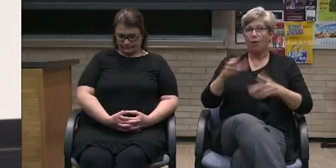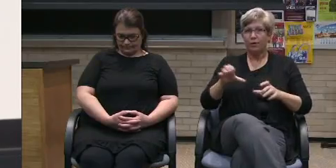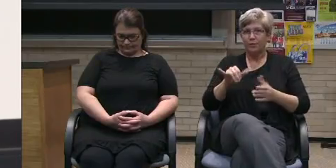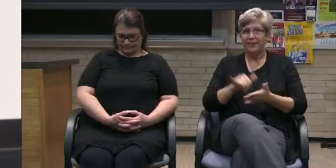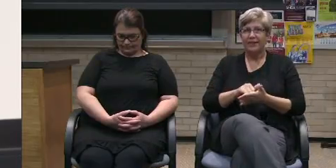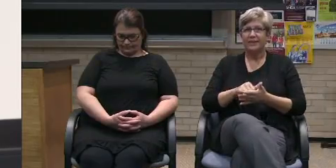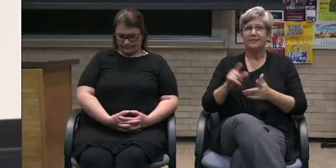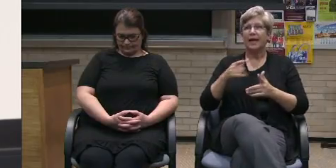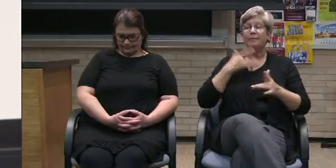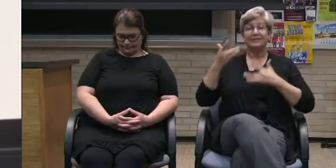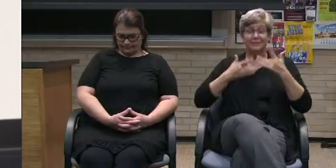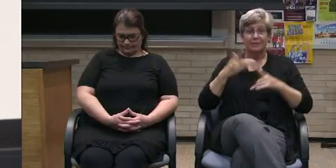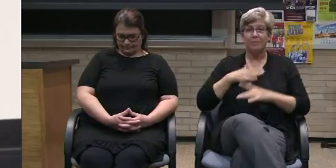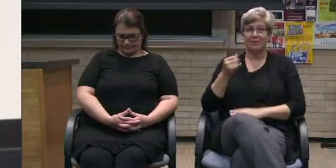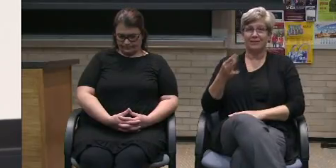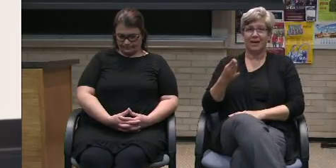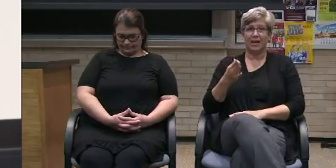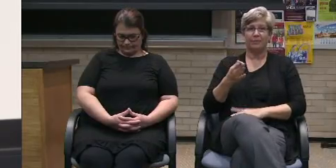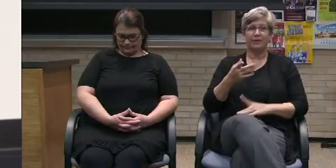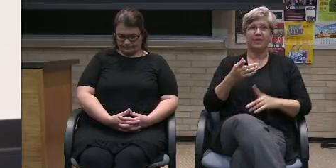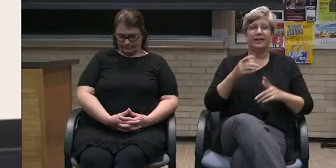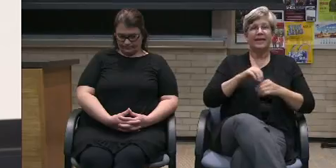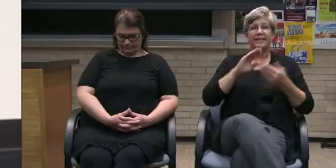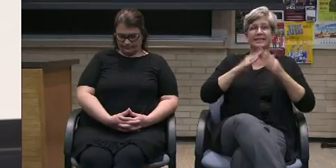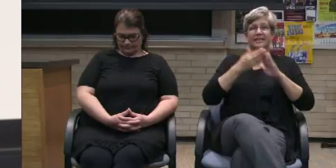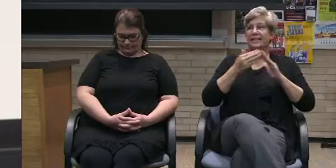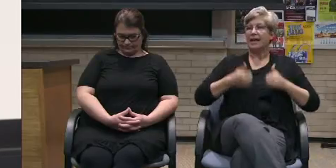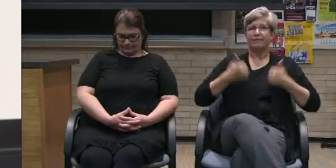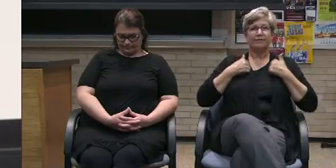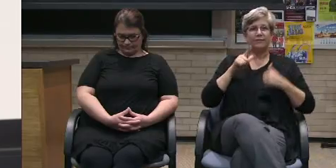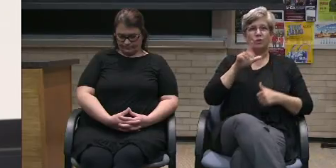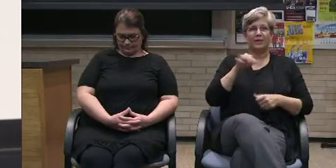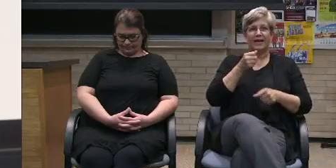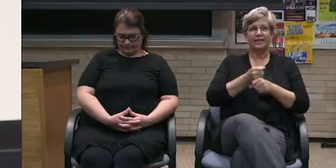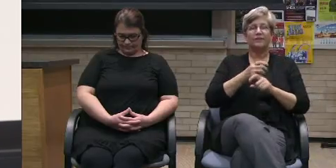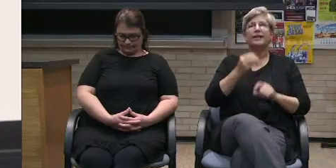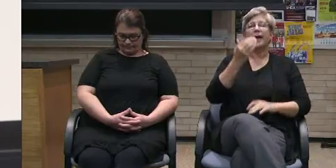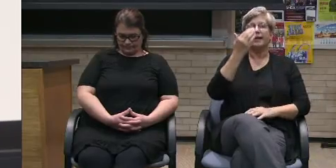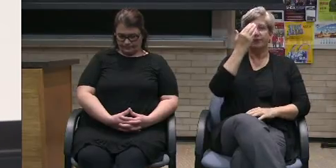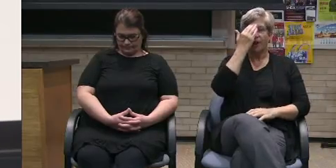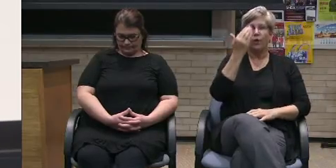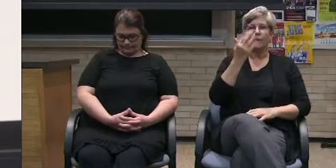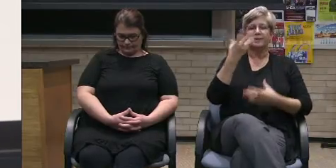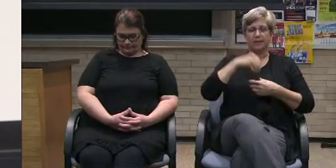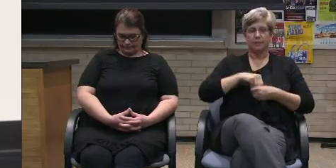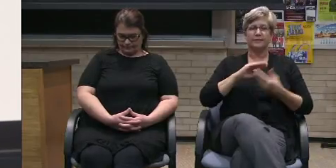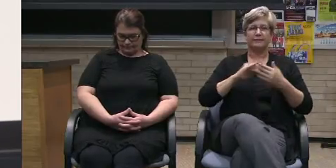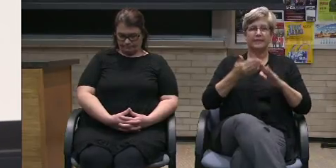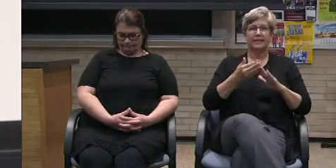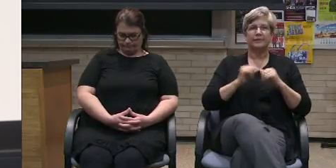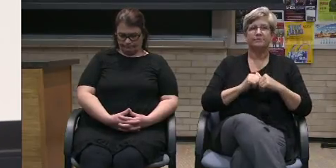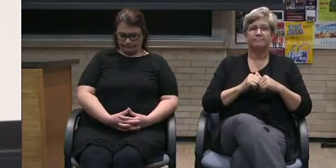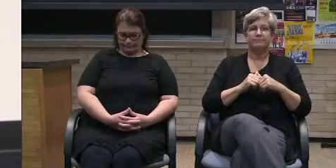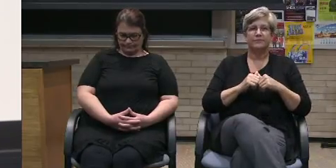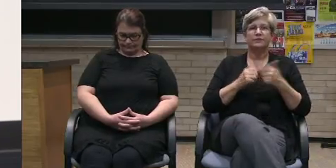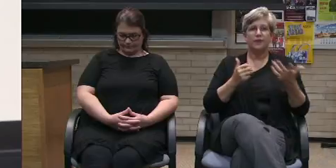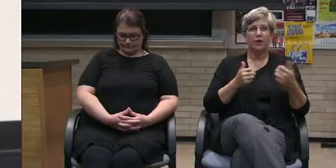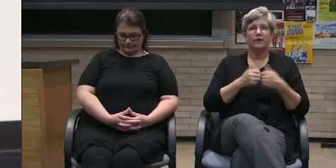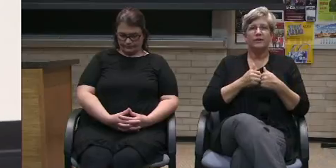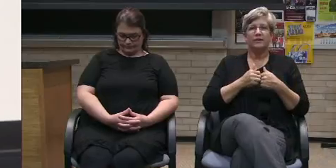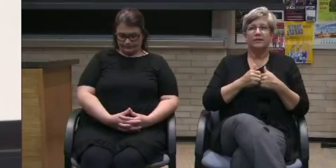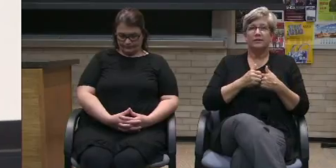jazzed about in a city that I lived in for 29 years and I know is an inclusive city. So I lived